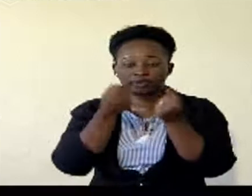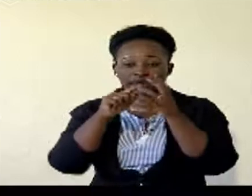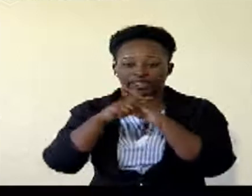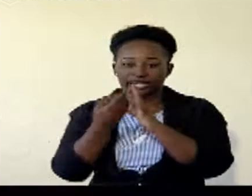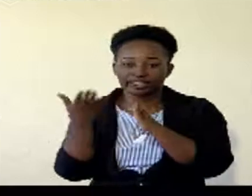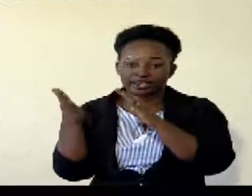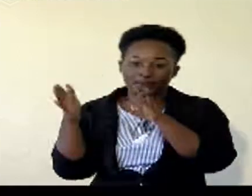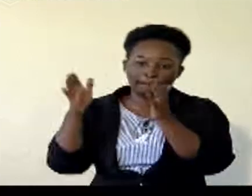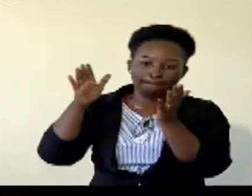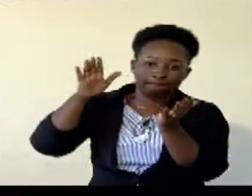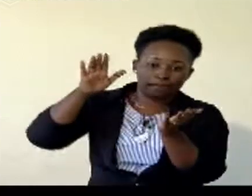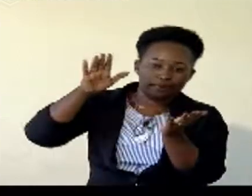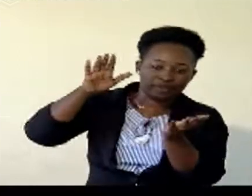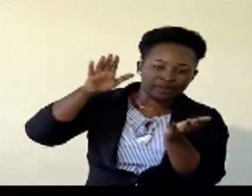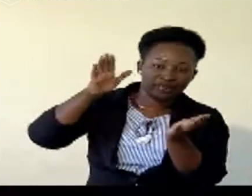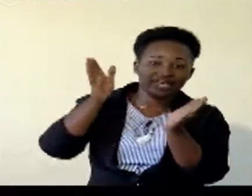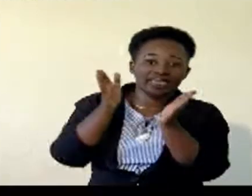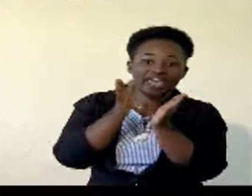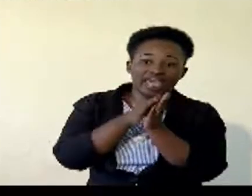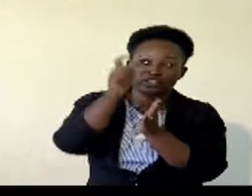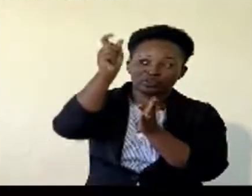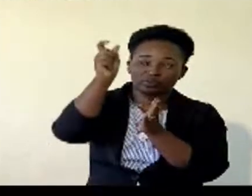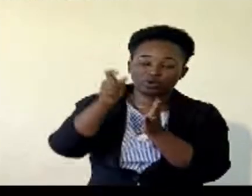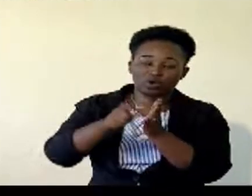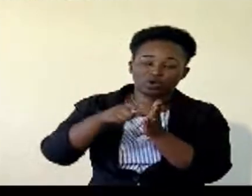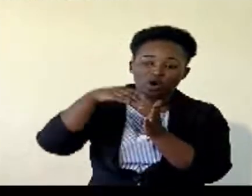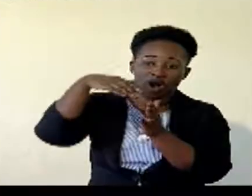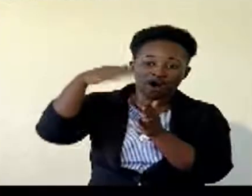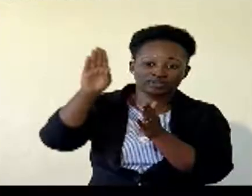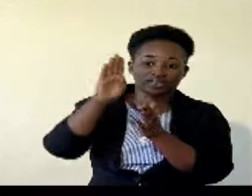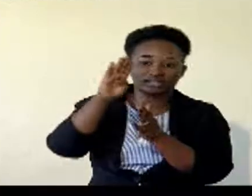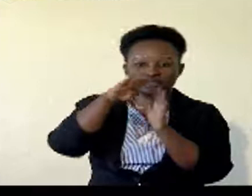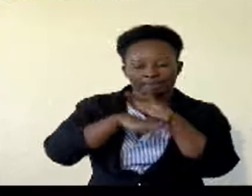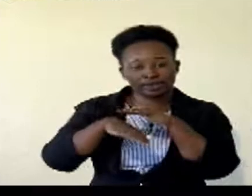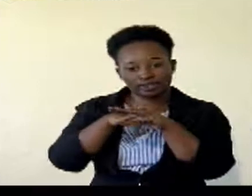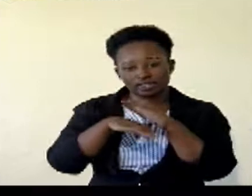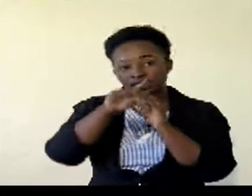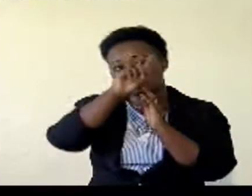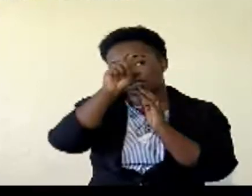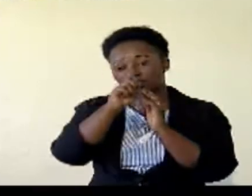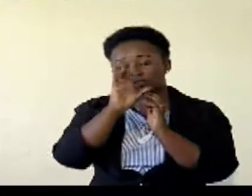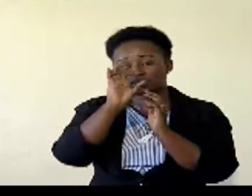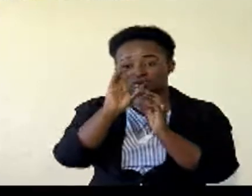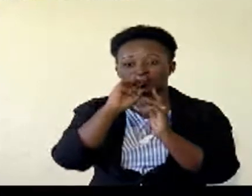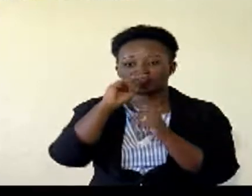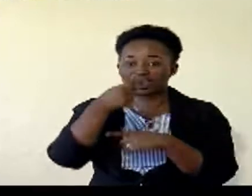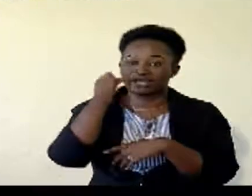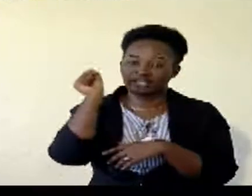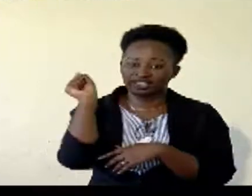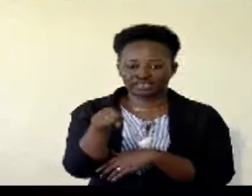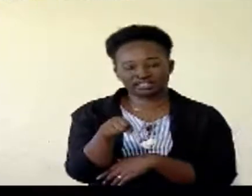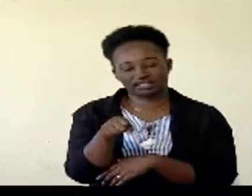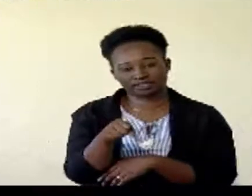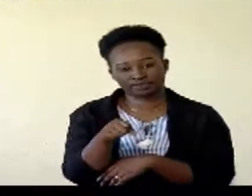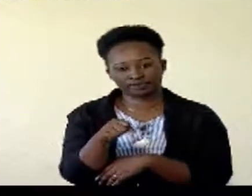like this, and that line is outside the base. So our answer to part C is yes.